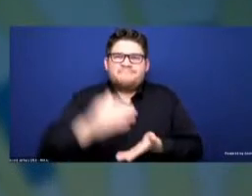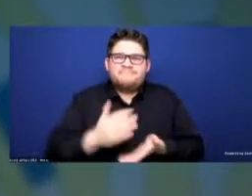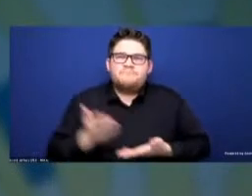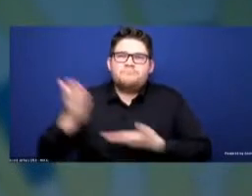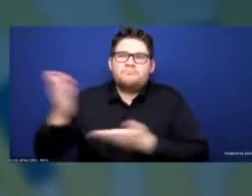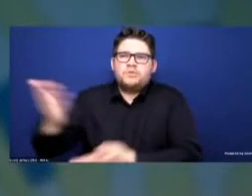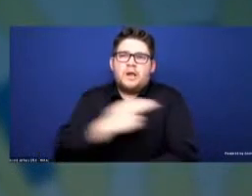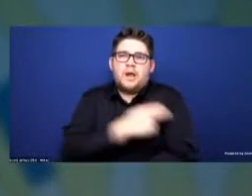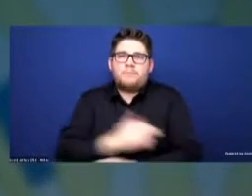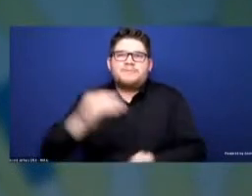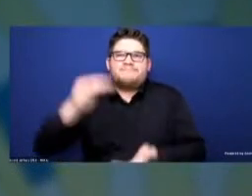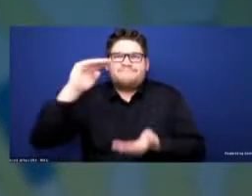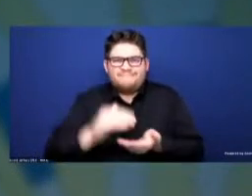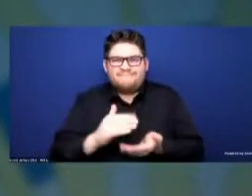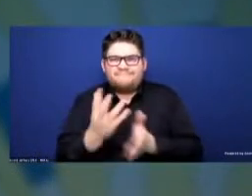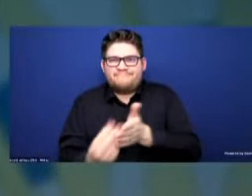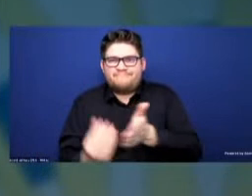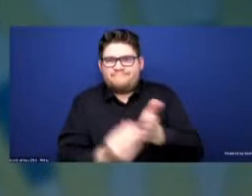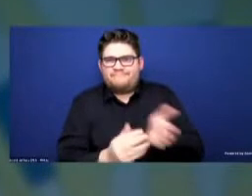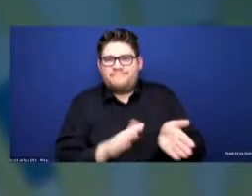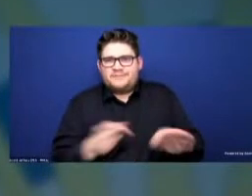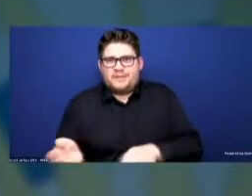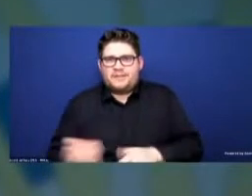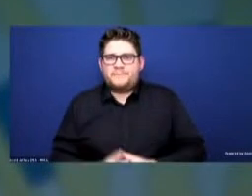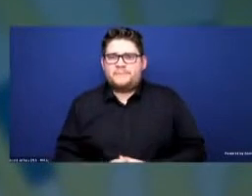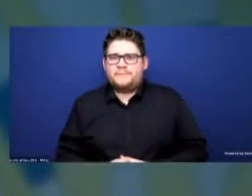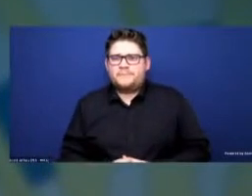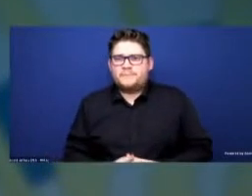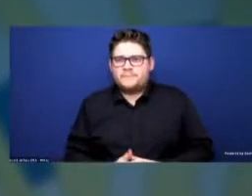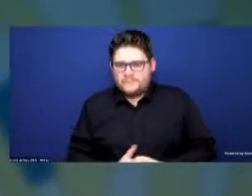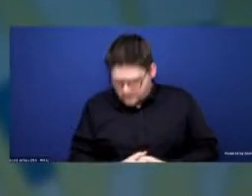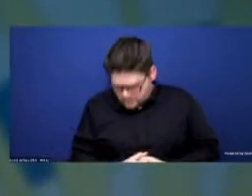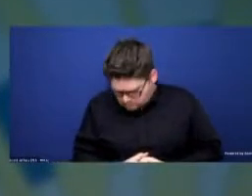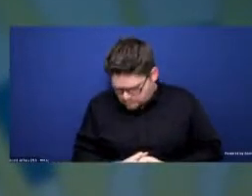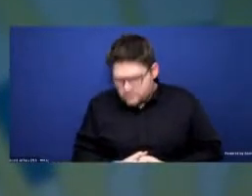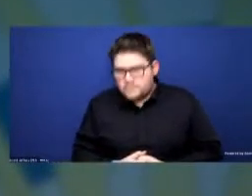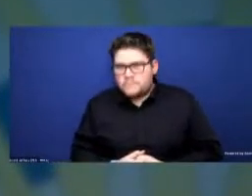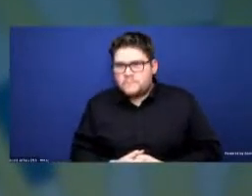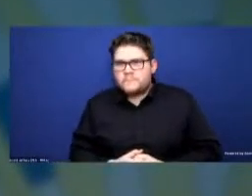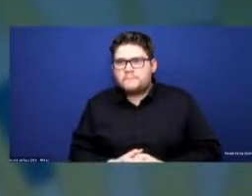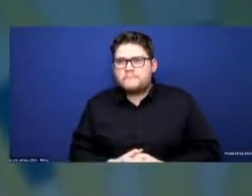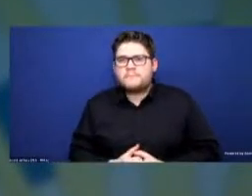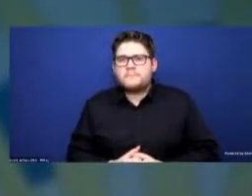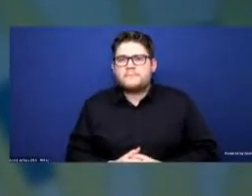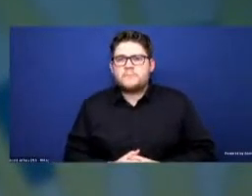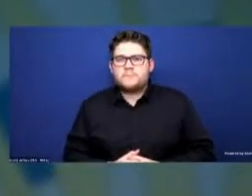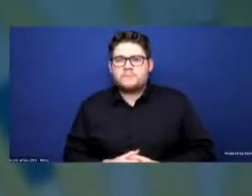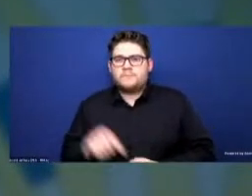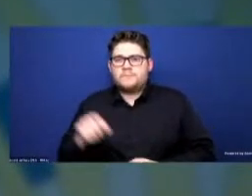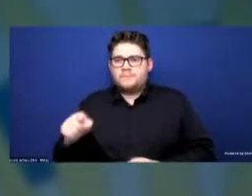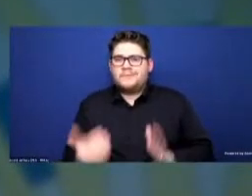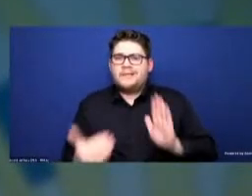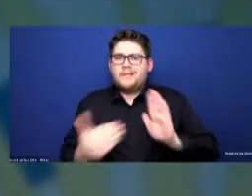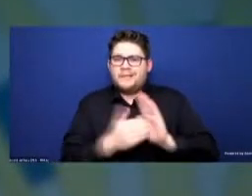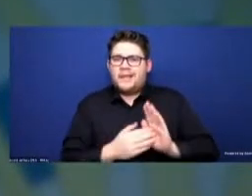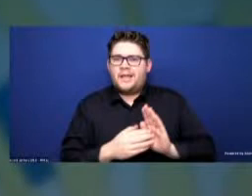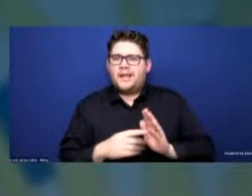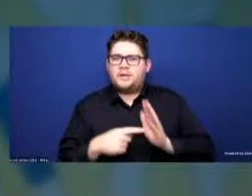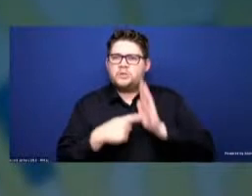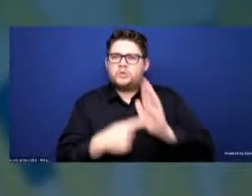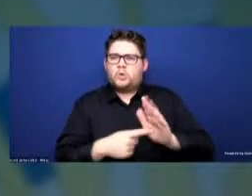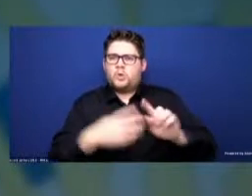seeing hospitalizations increase in the 40 to 59, 60 to 79, but deaths are pretty